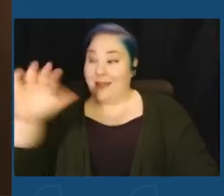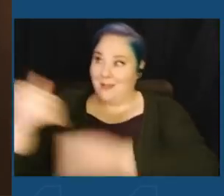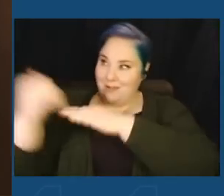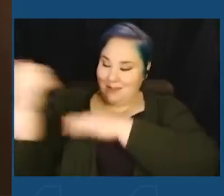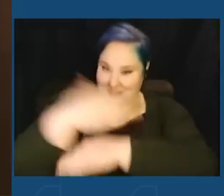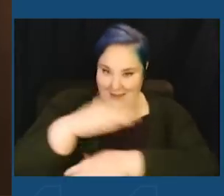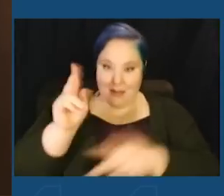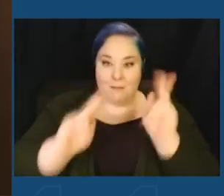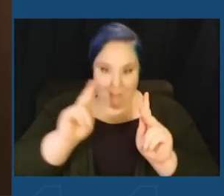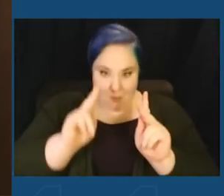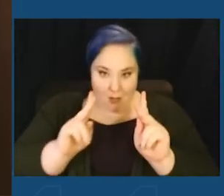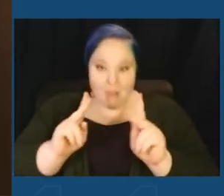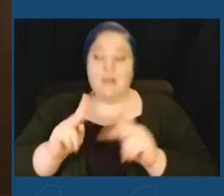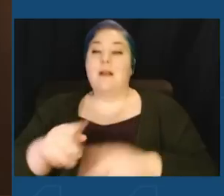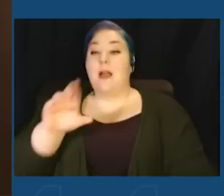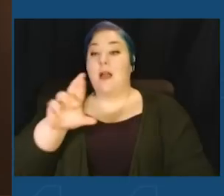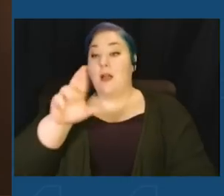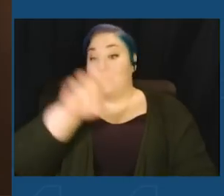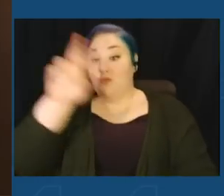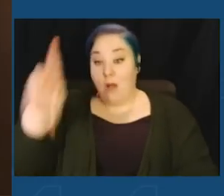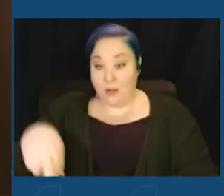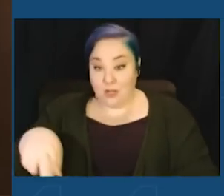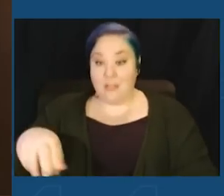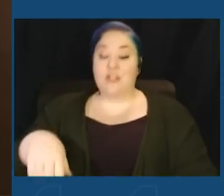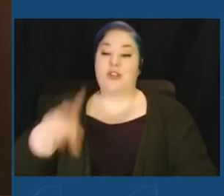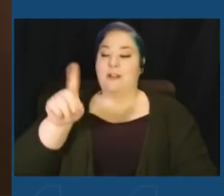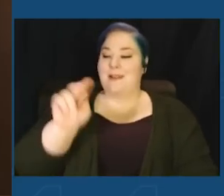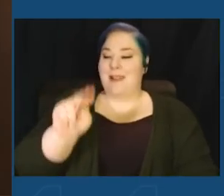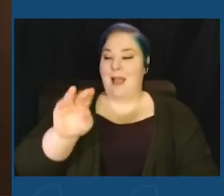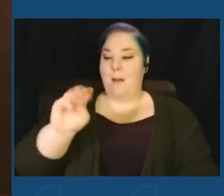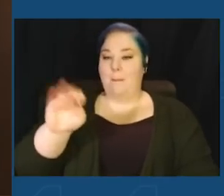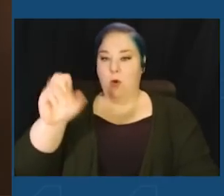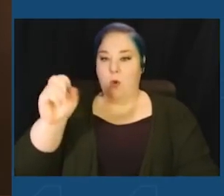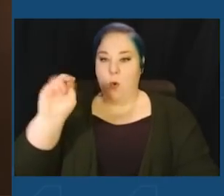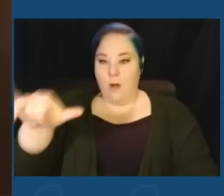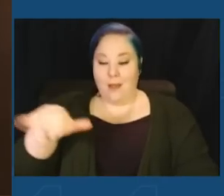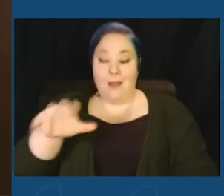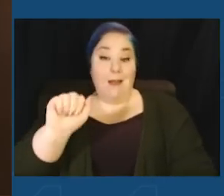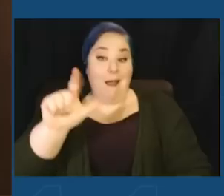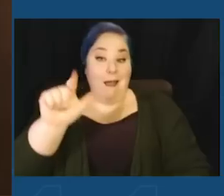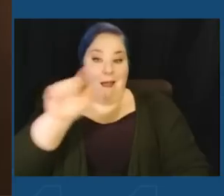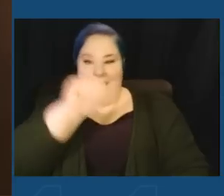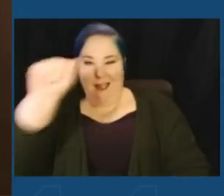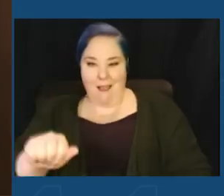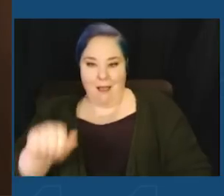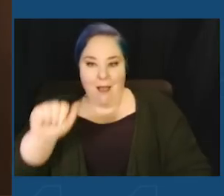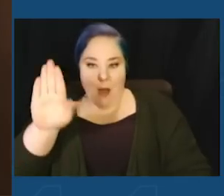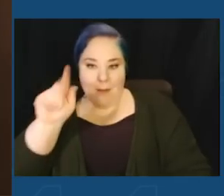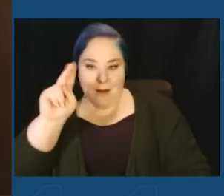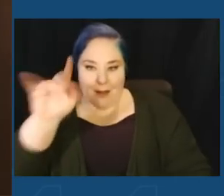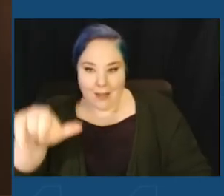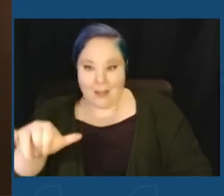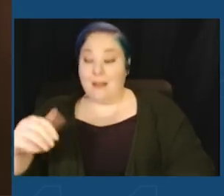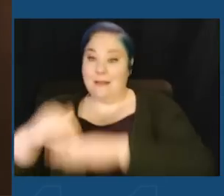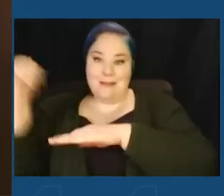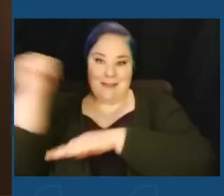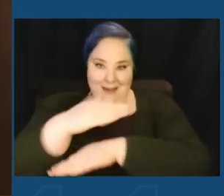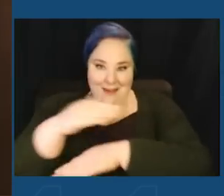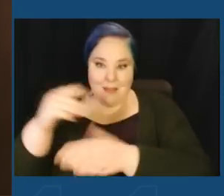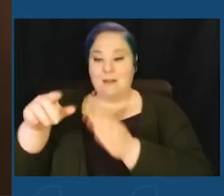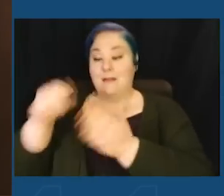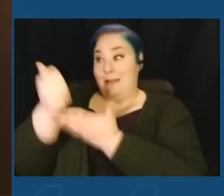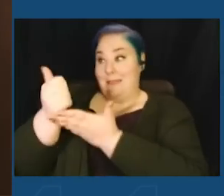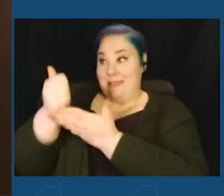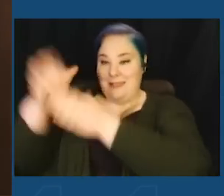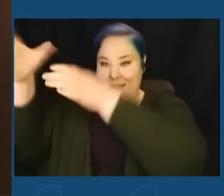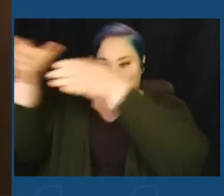Monroe and Rochester. Dan McCoy from Albany County, also the same thing. Albany County is sending additional assistance so that we can get the